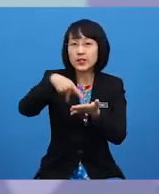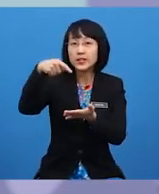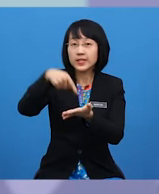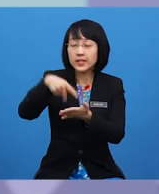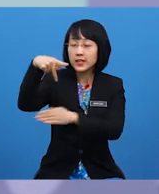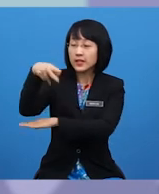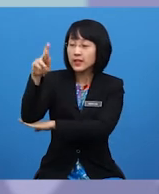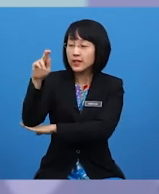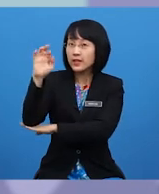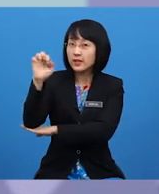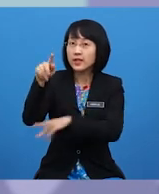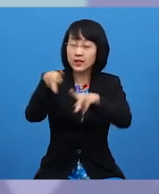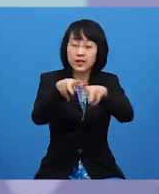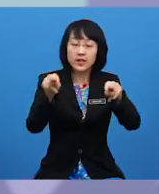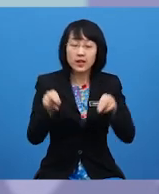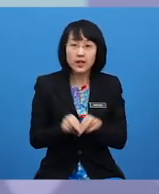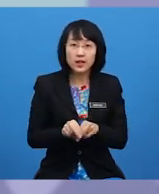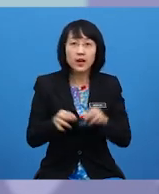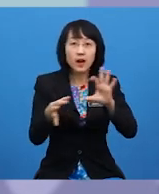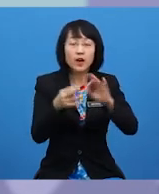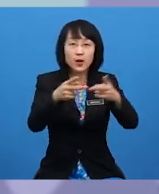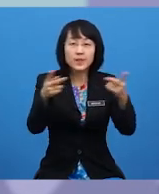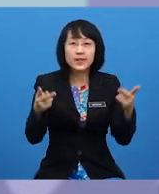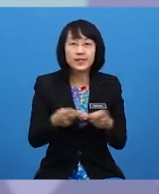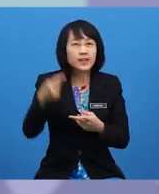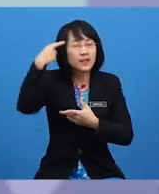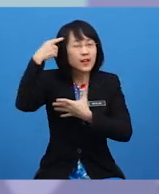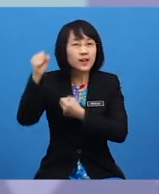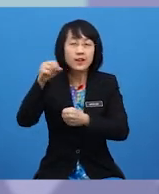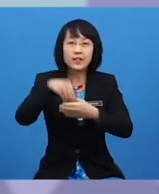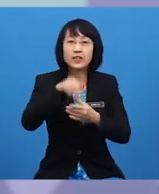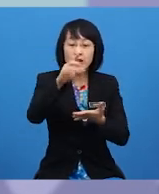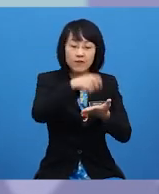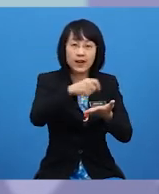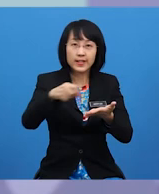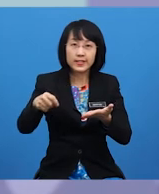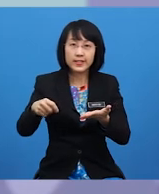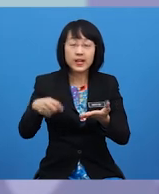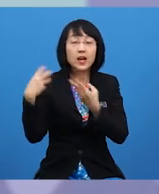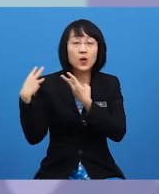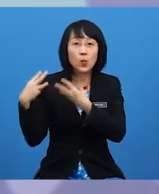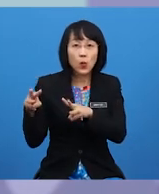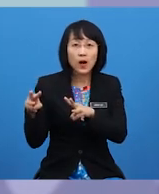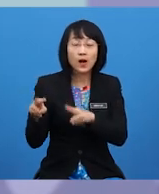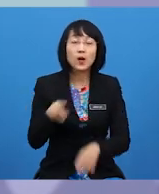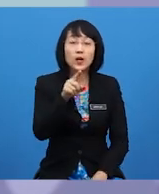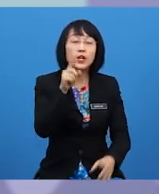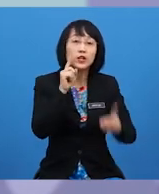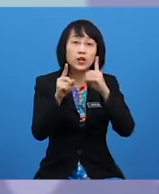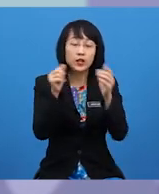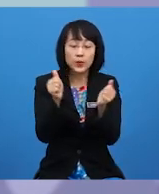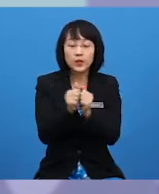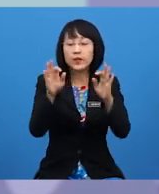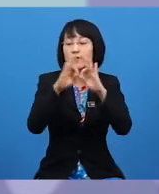of place confidently in your writing and also while you are talking with